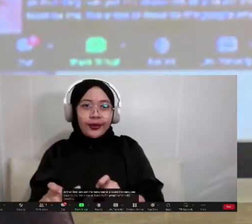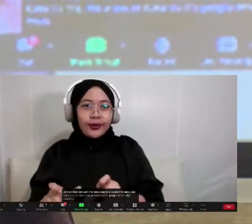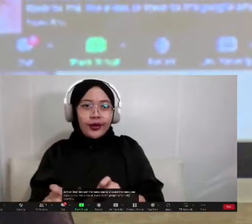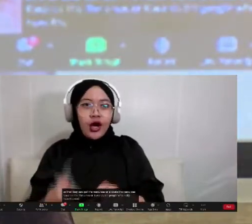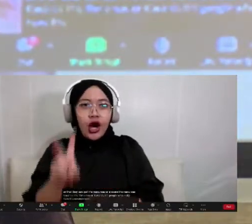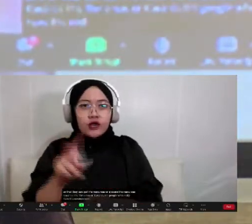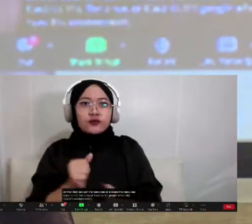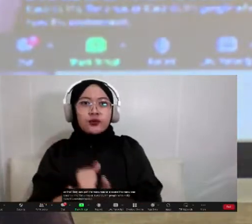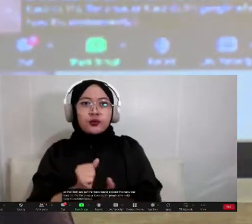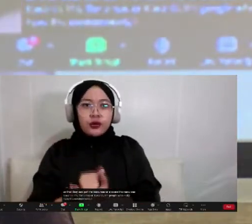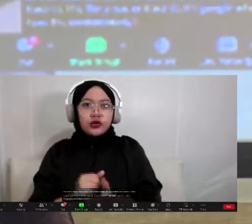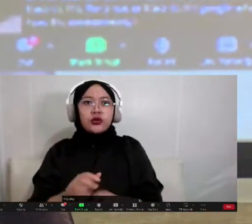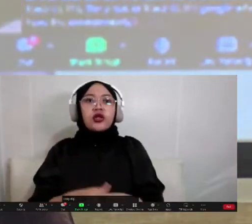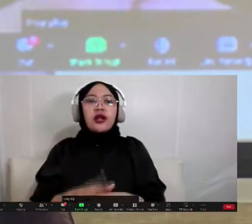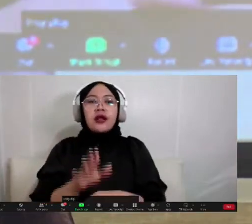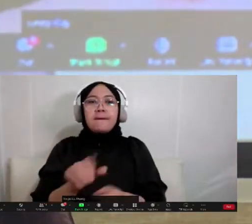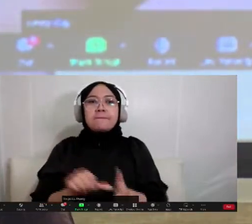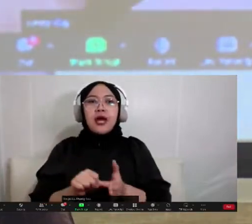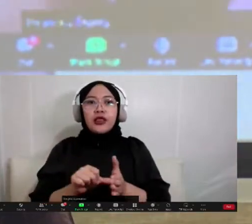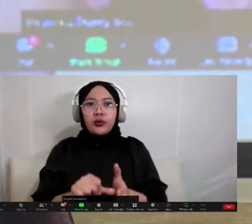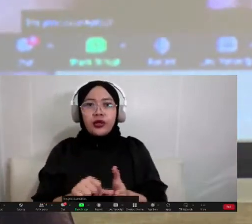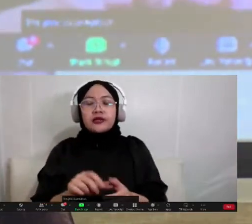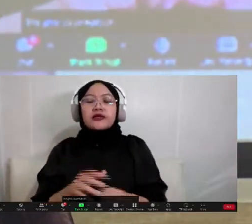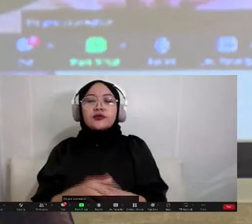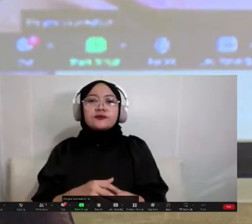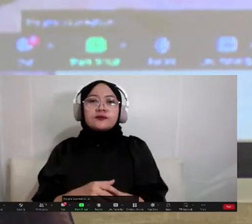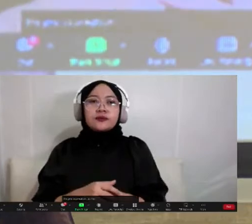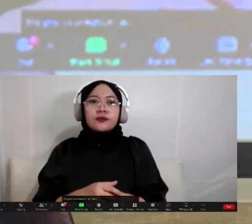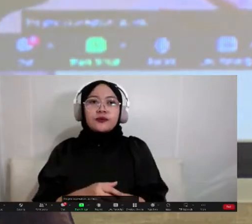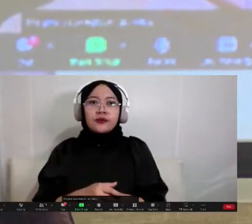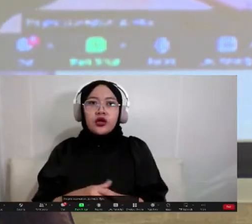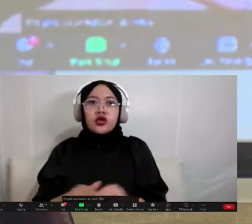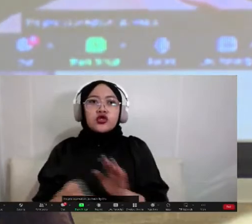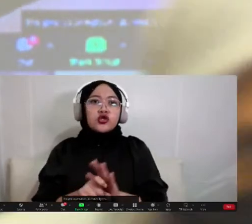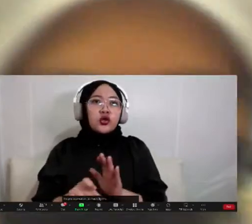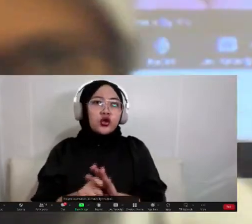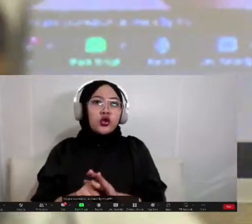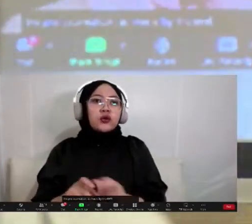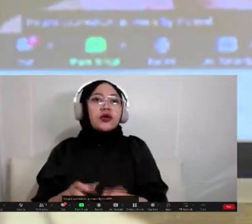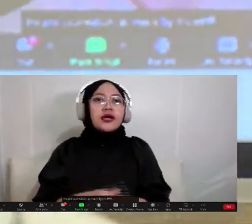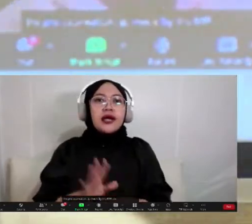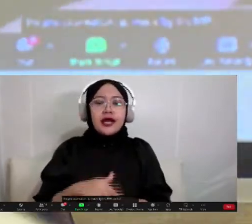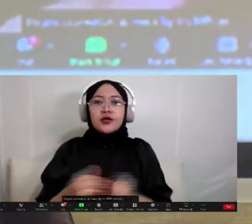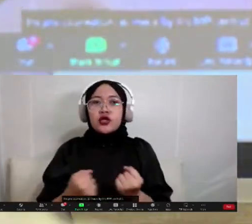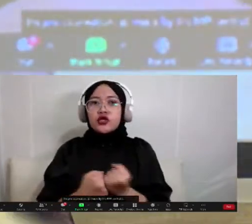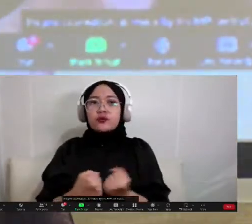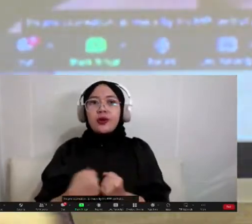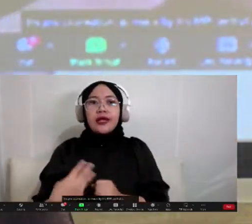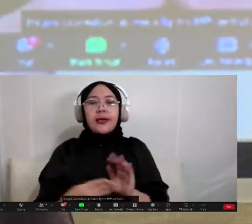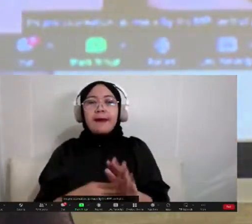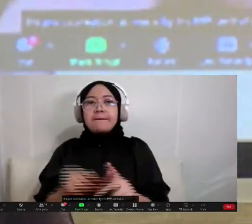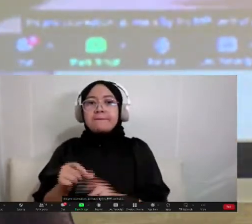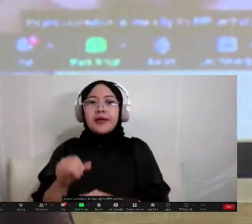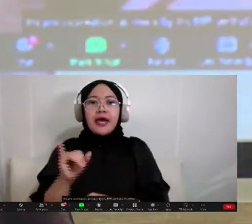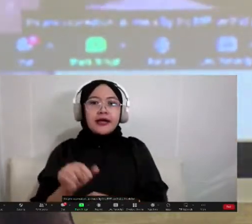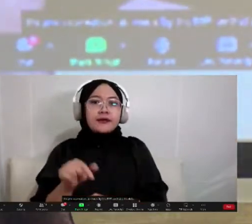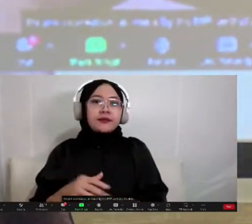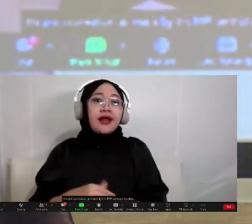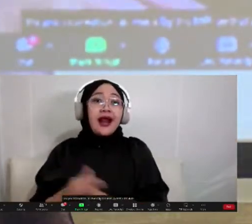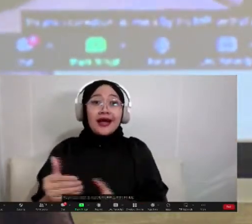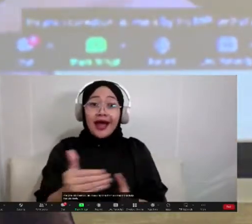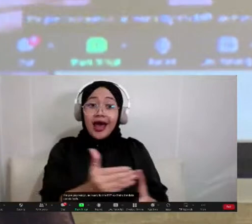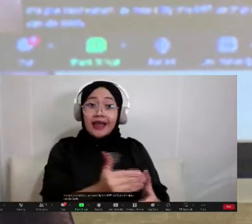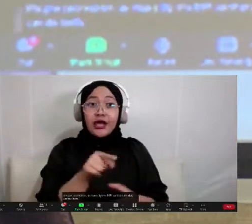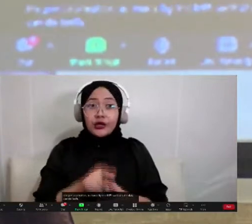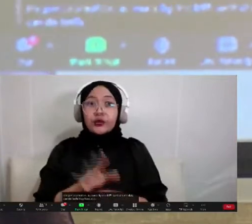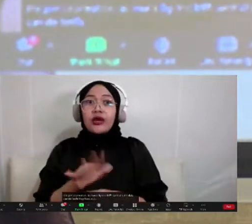environmental deprivation as measured by the EMPI. So that's the data can do both.